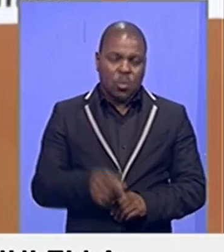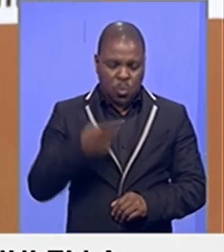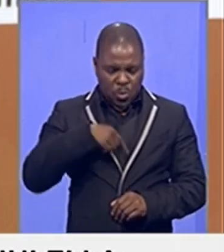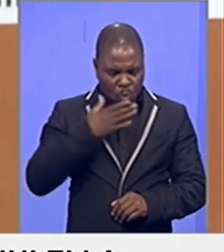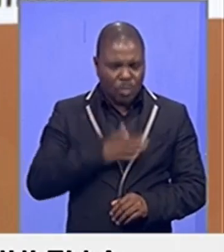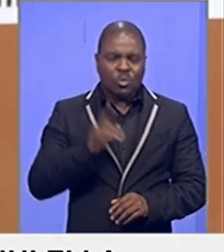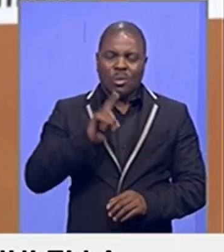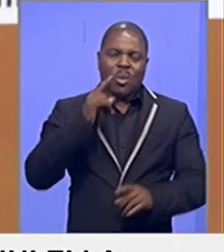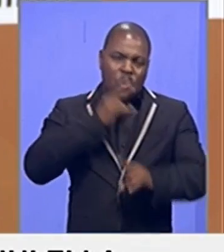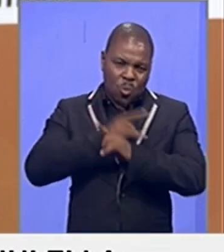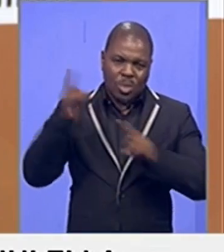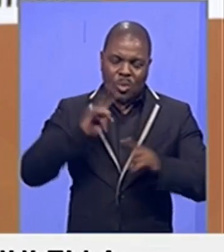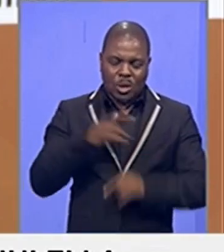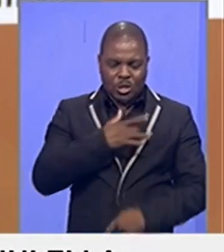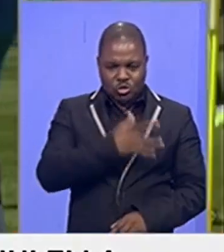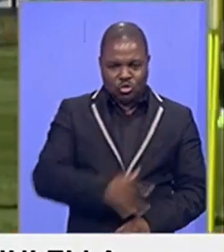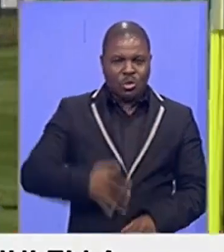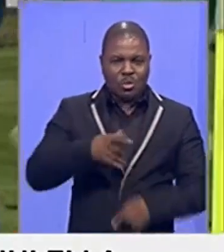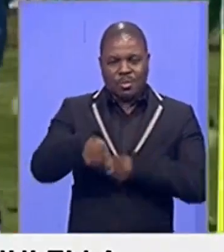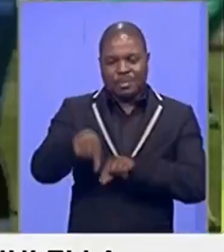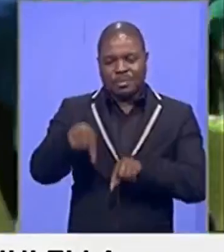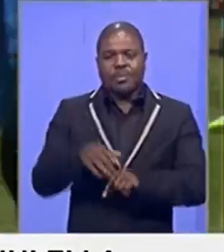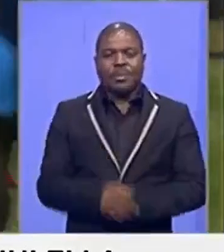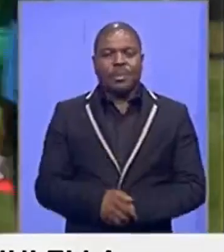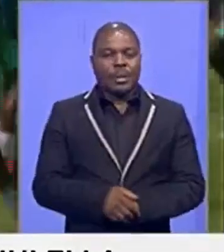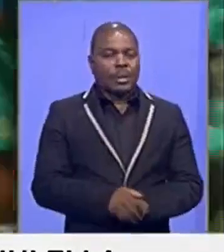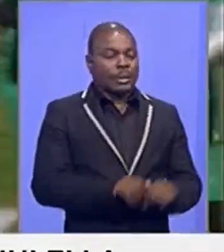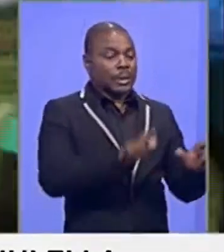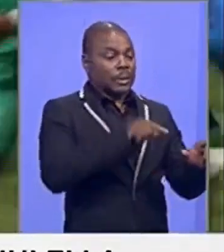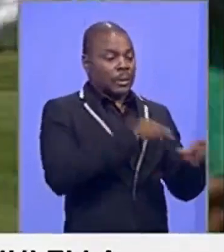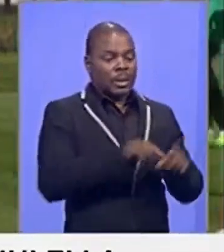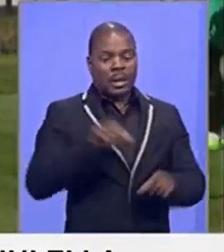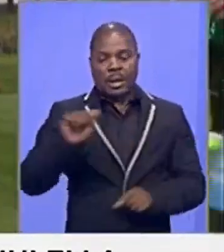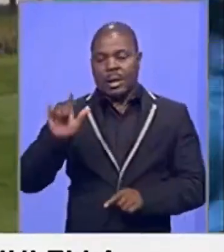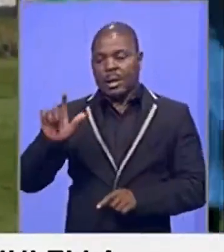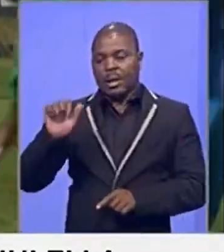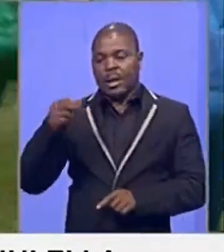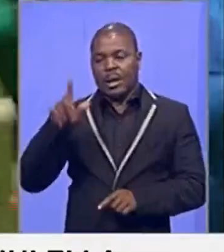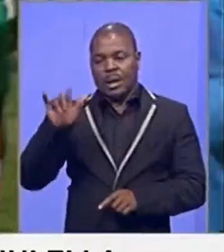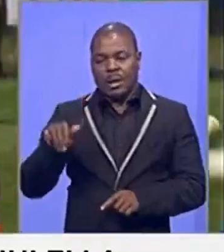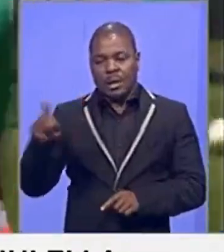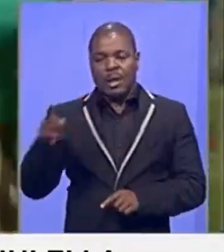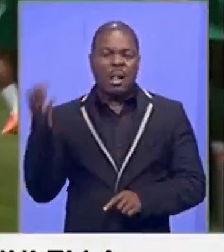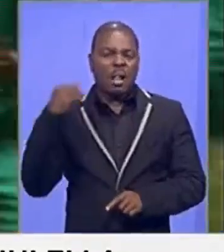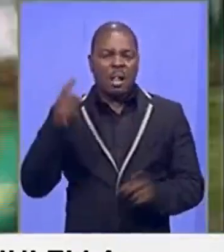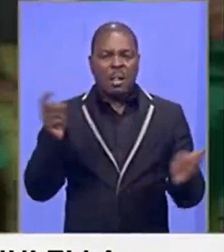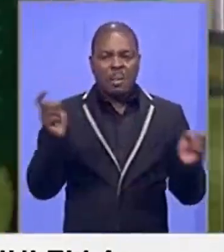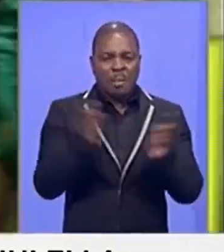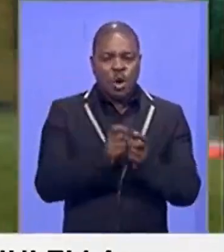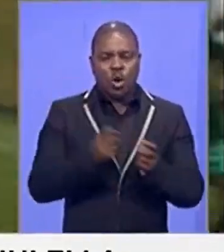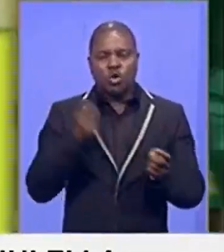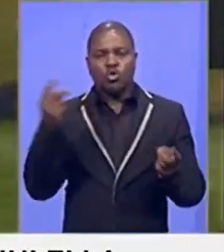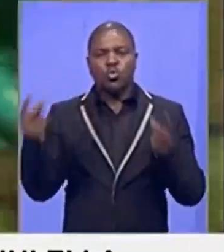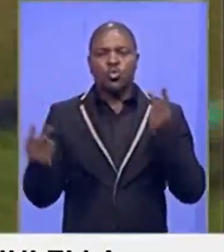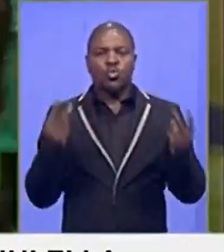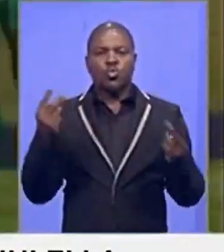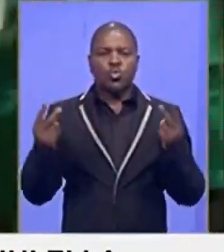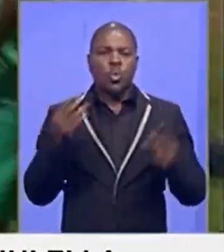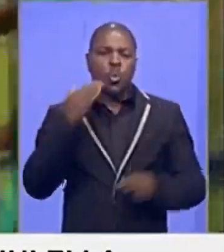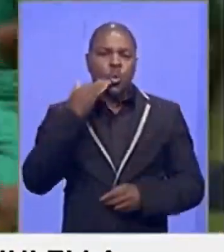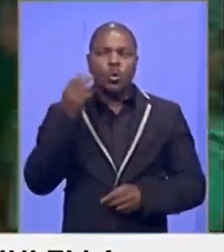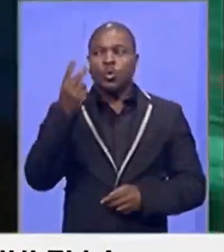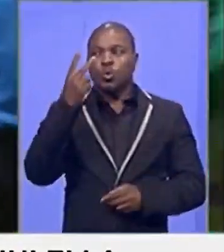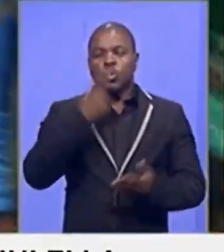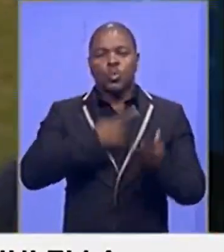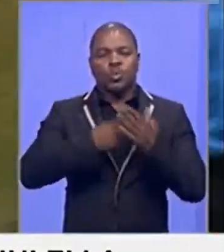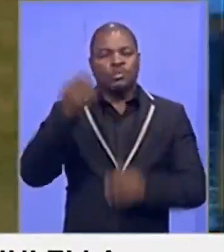win. We wanna win the Champions League, obviously. Sundowns le Ahly di ralokile maleka a pedi sehlopha ka Cairo mo dibekeng tše pedi